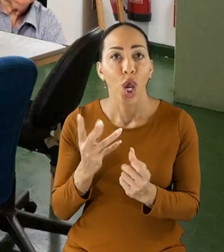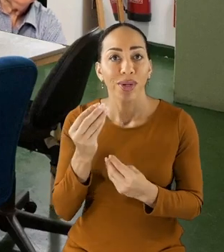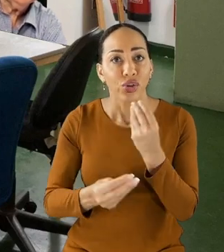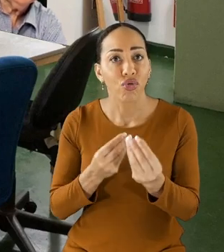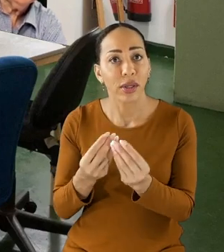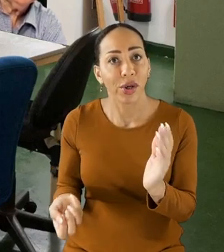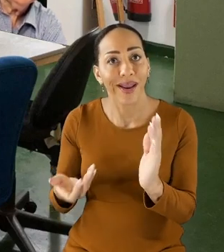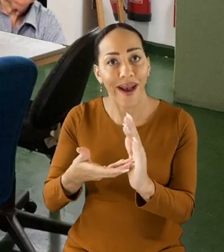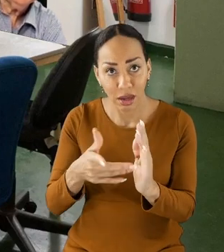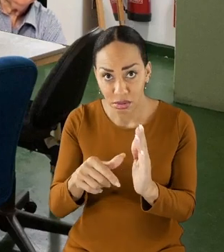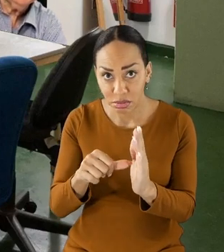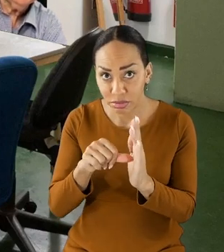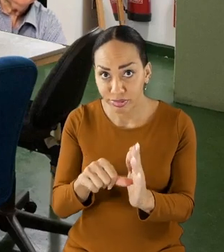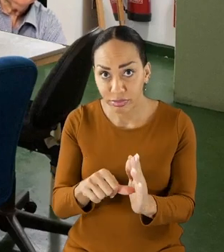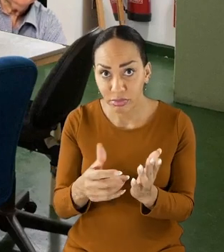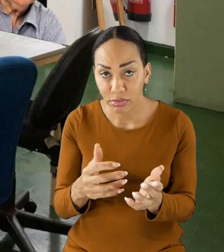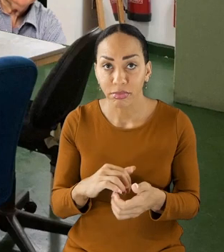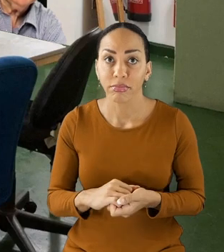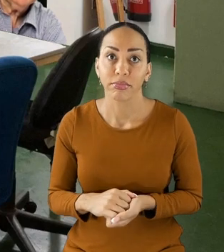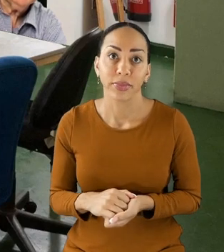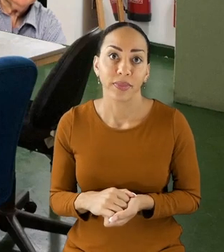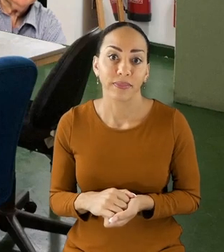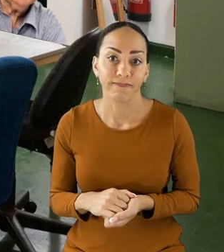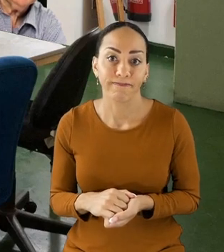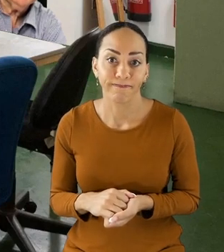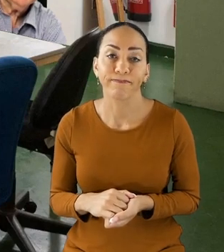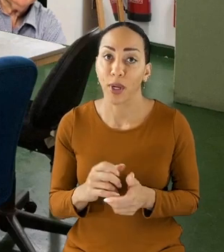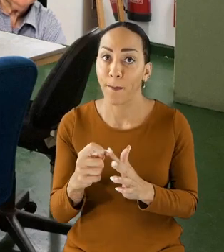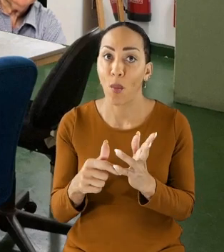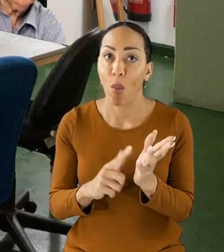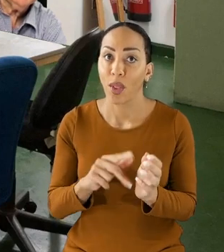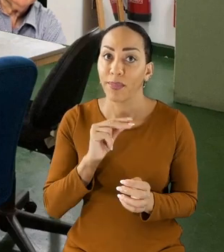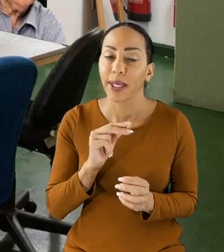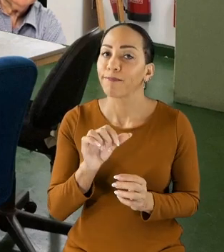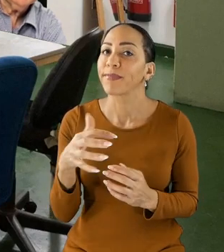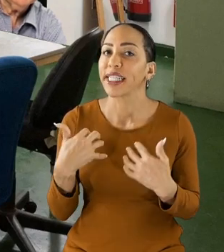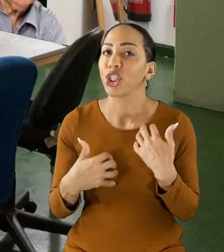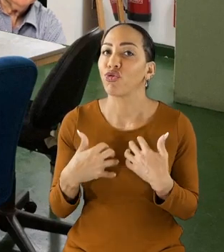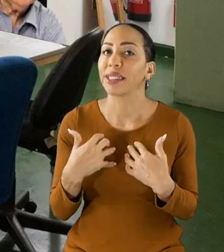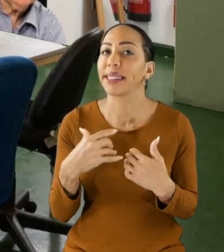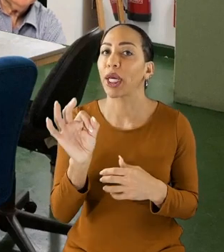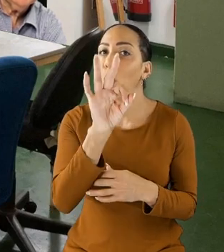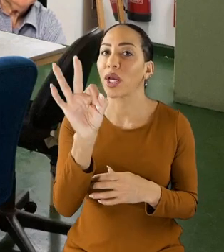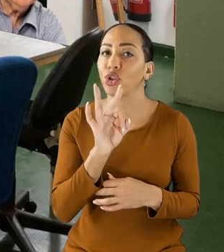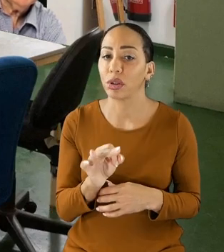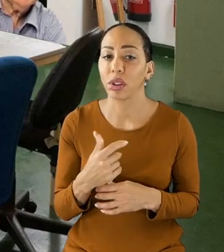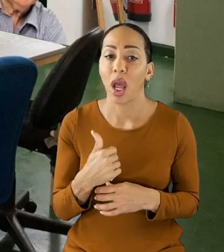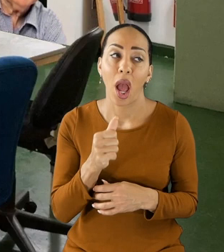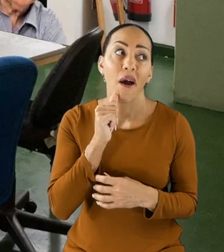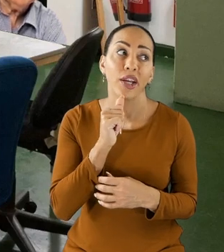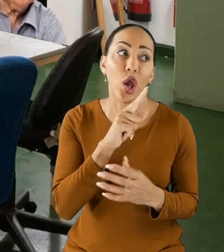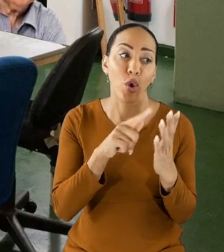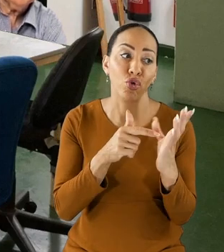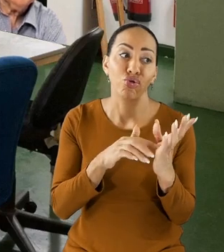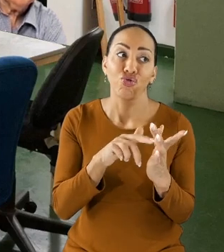Yeah, this is actually a really good, interesting good question. I know that it's something that Jamie